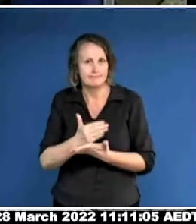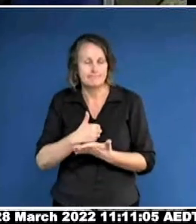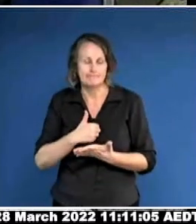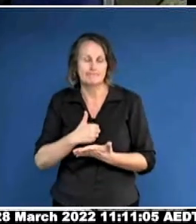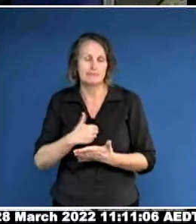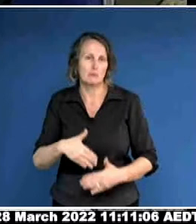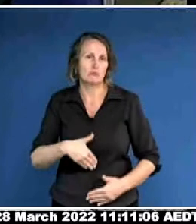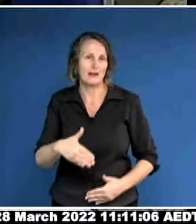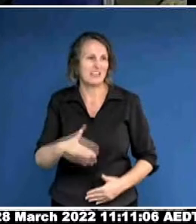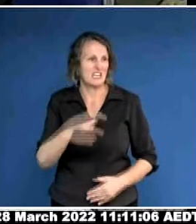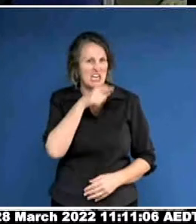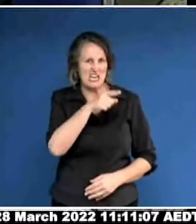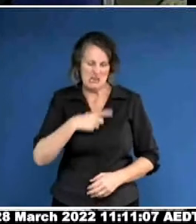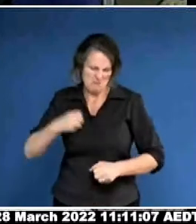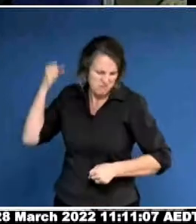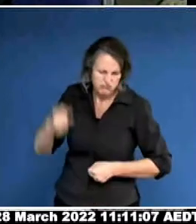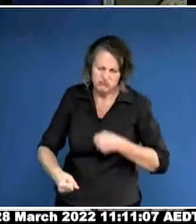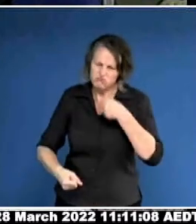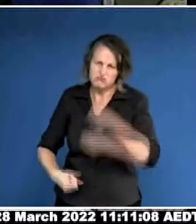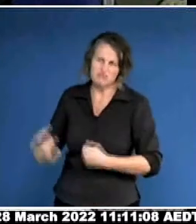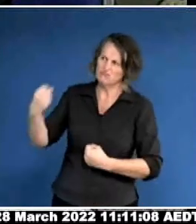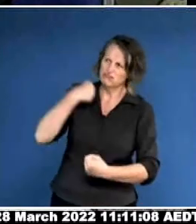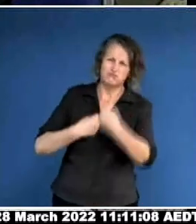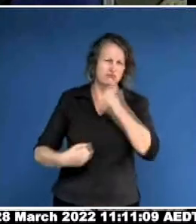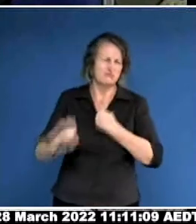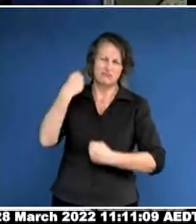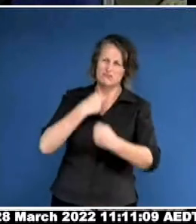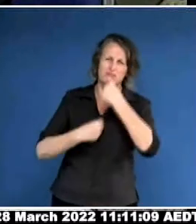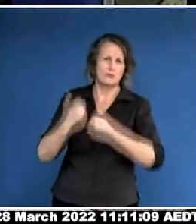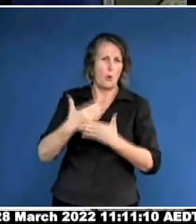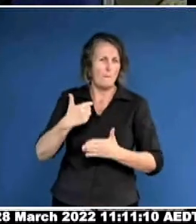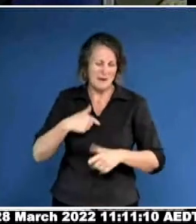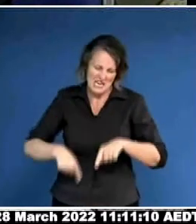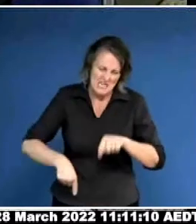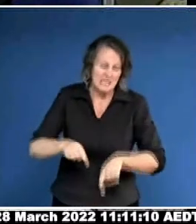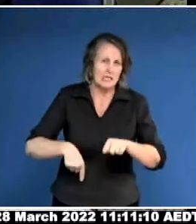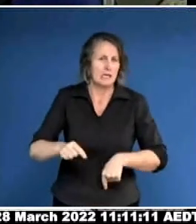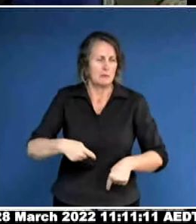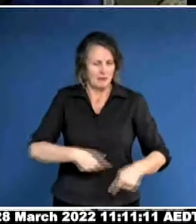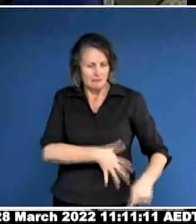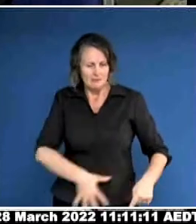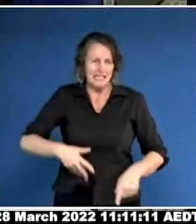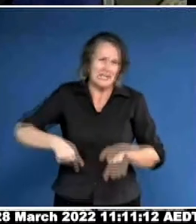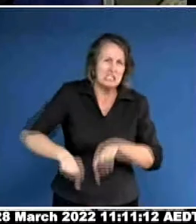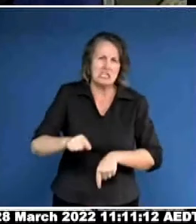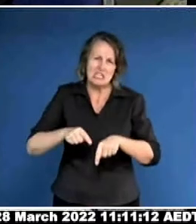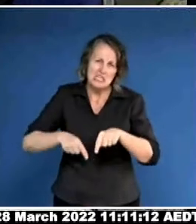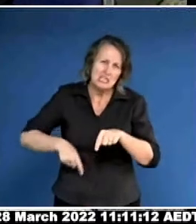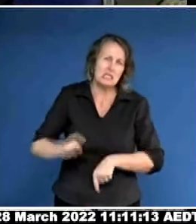He then beat the crap out of me from head to foot, kicking me in the belly over and over